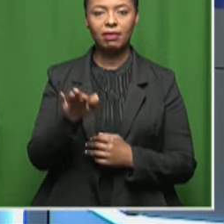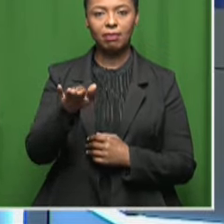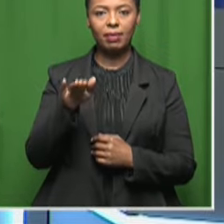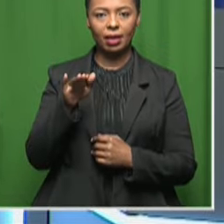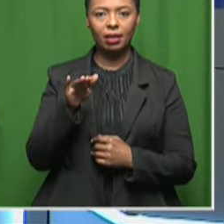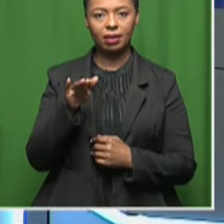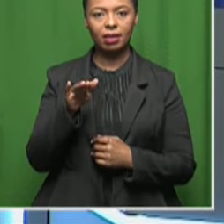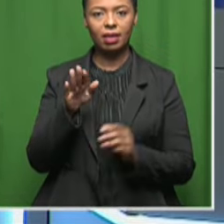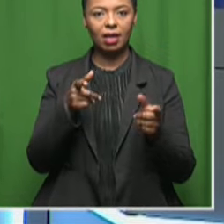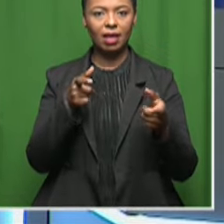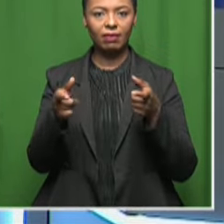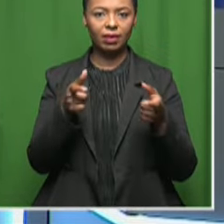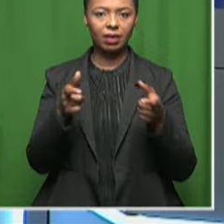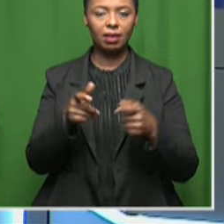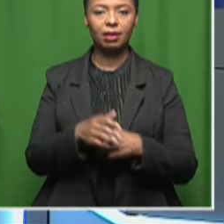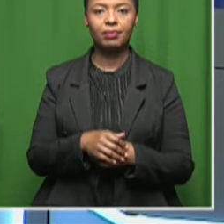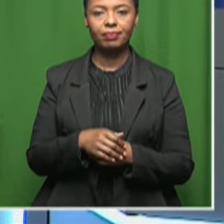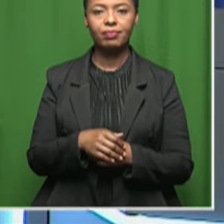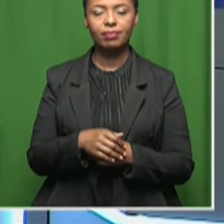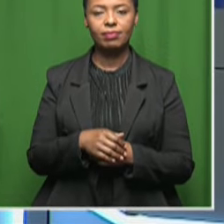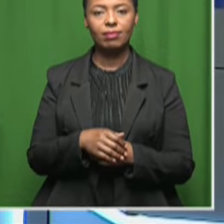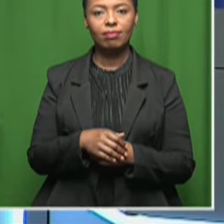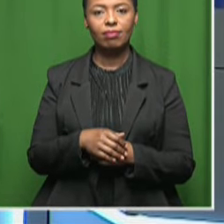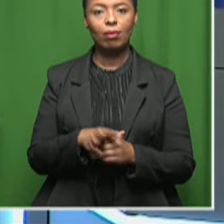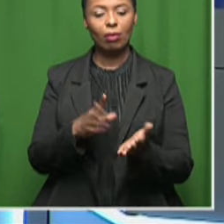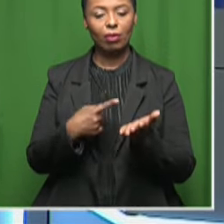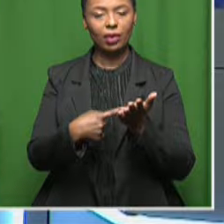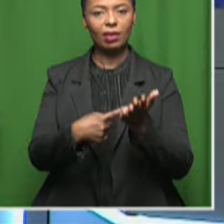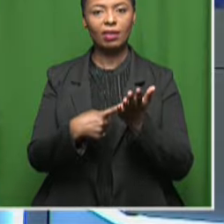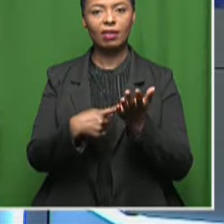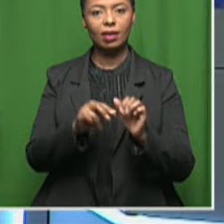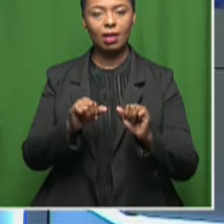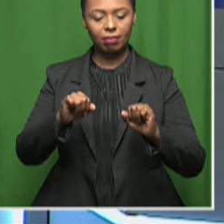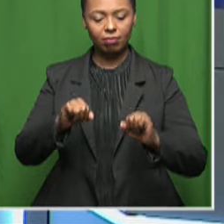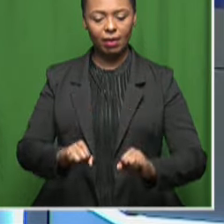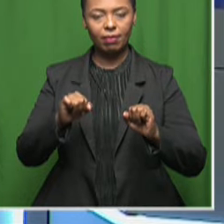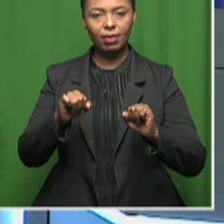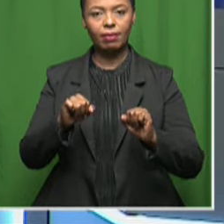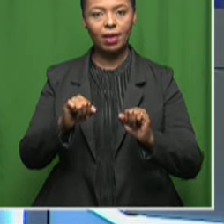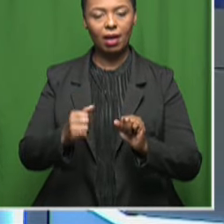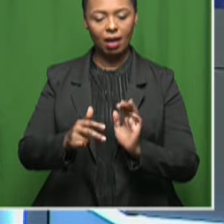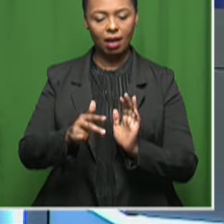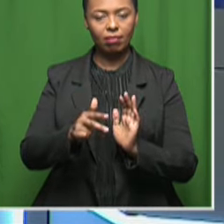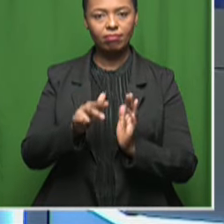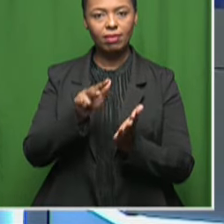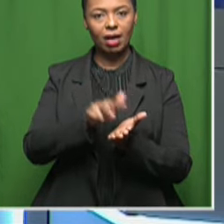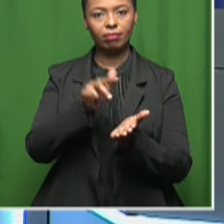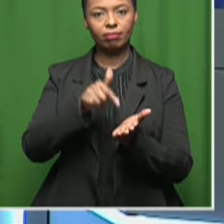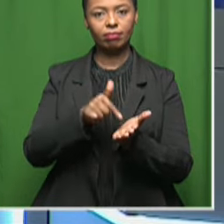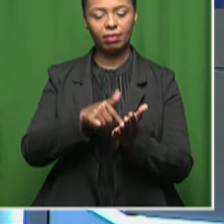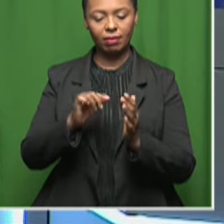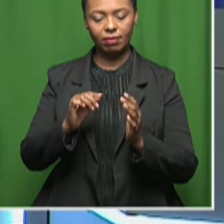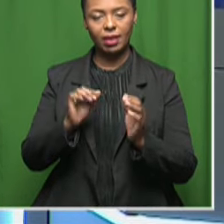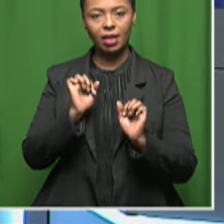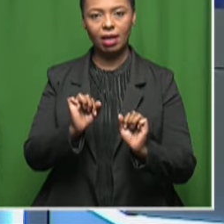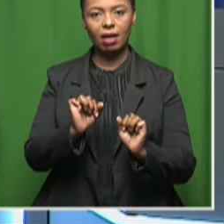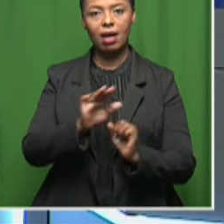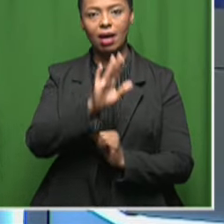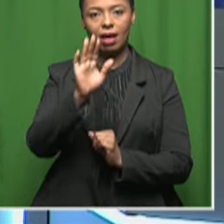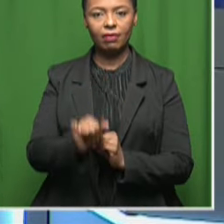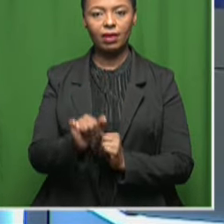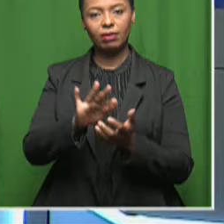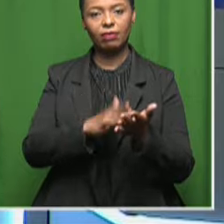foreign ministers, and part of the deliberations there was the adoption or the launch of a G20 Africa engagement framework, what you described at the